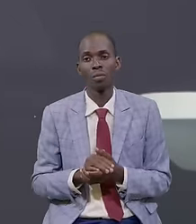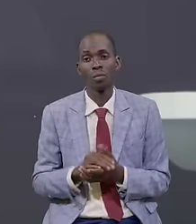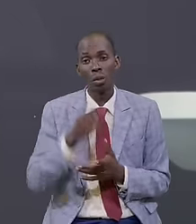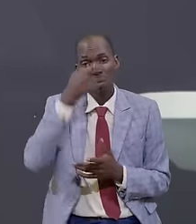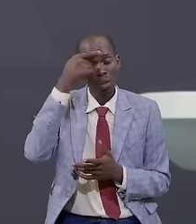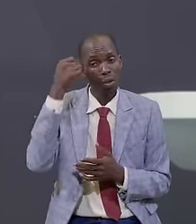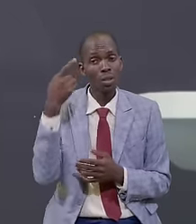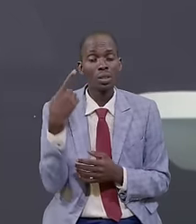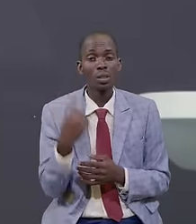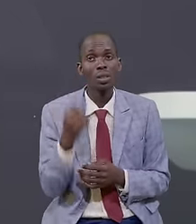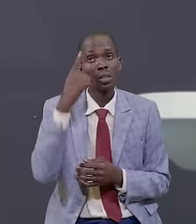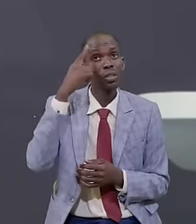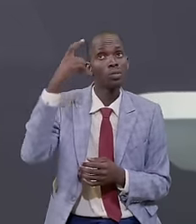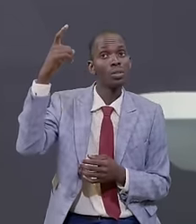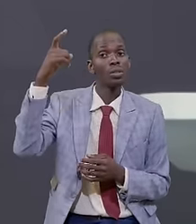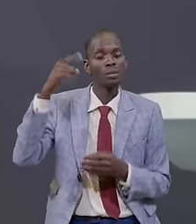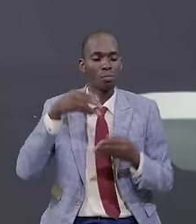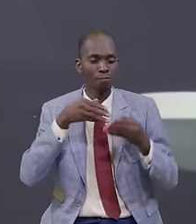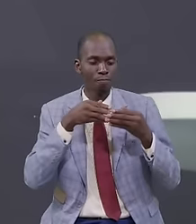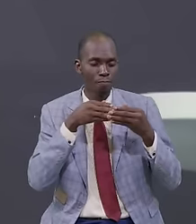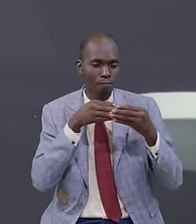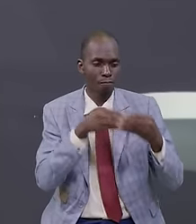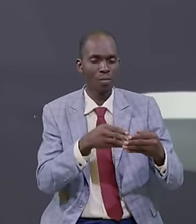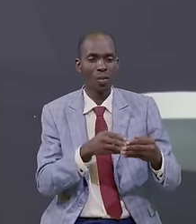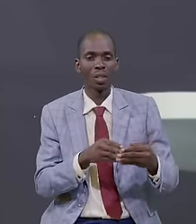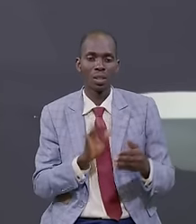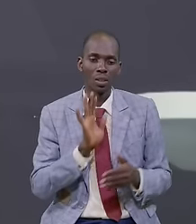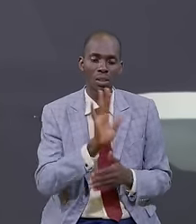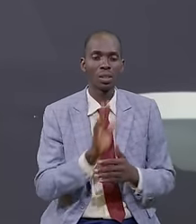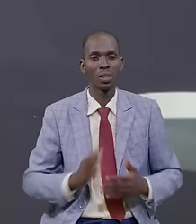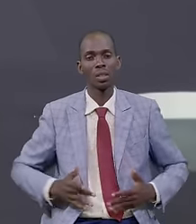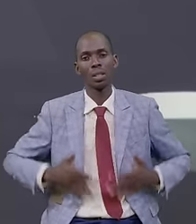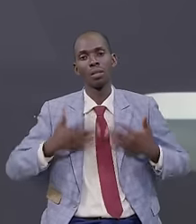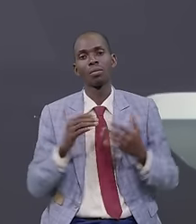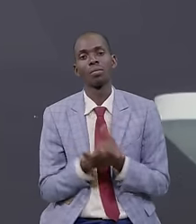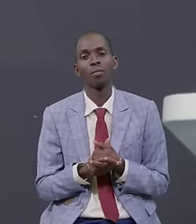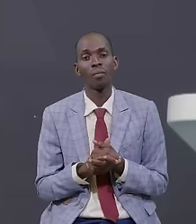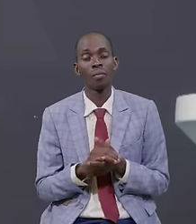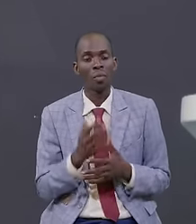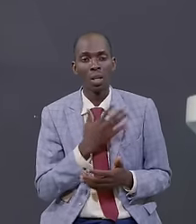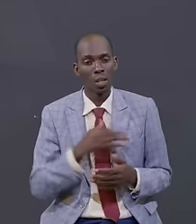dream guided his life. And he wasn't